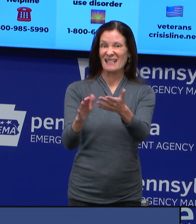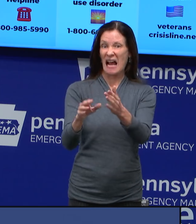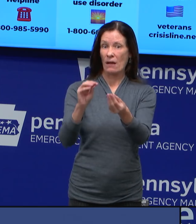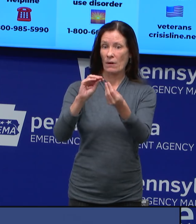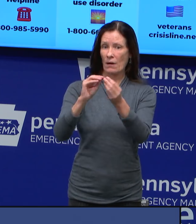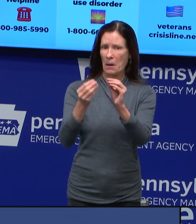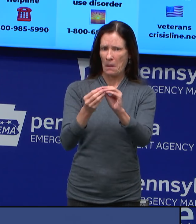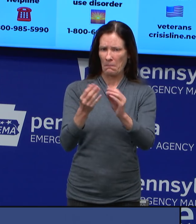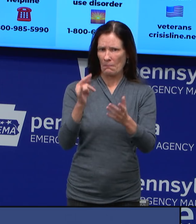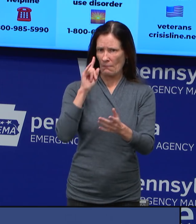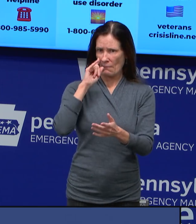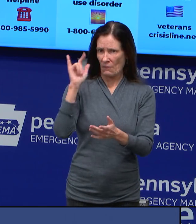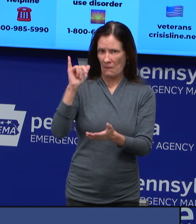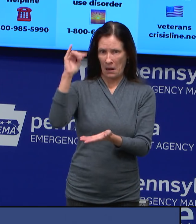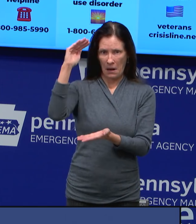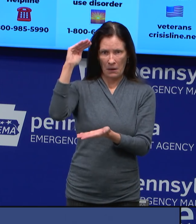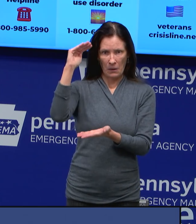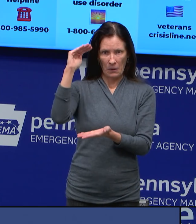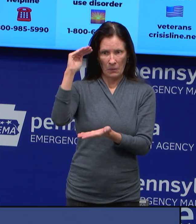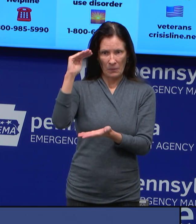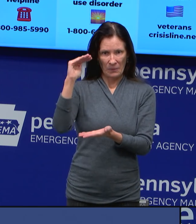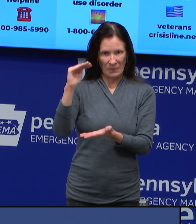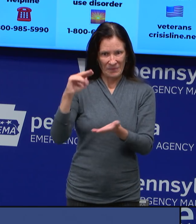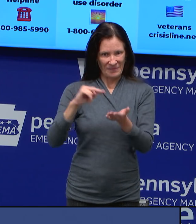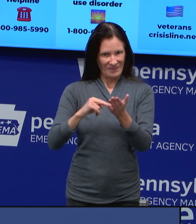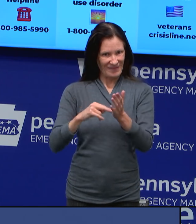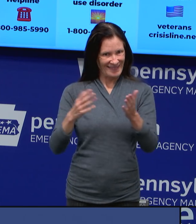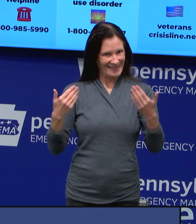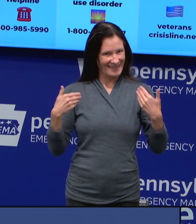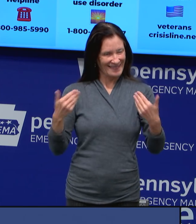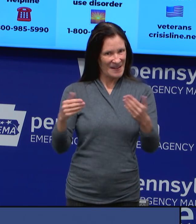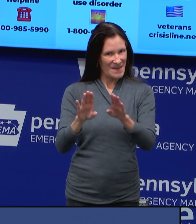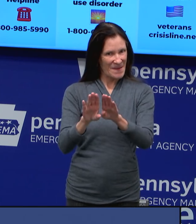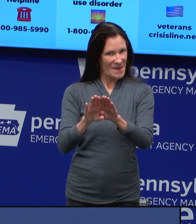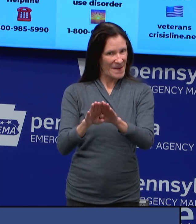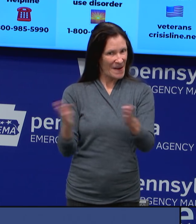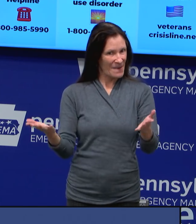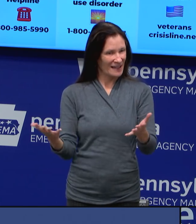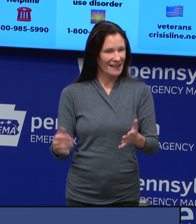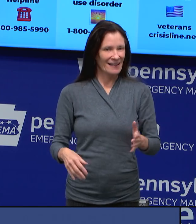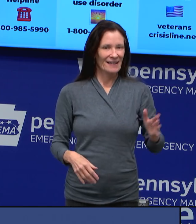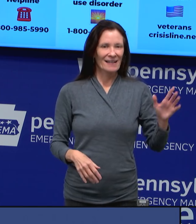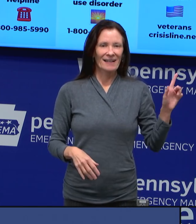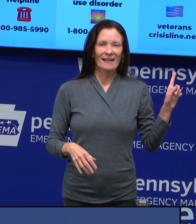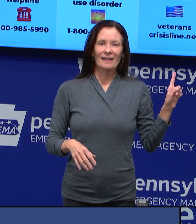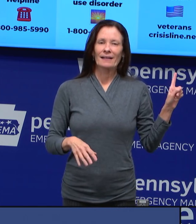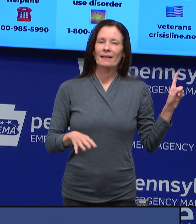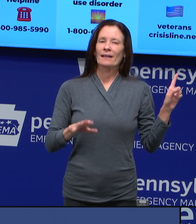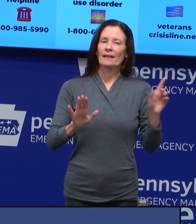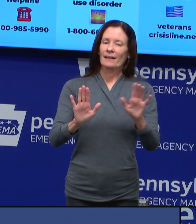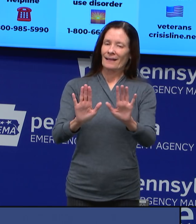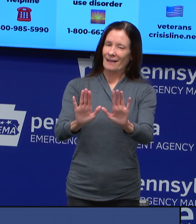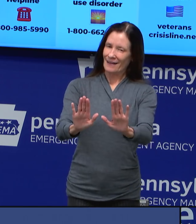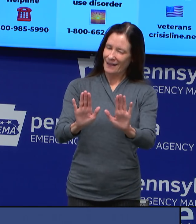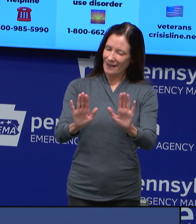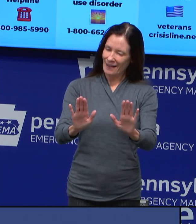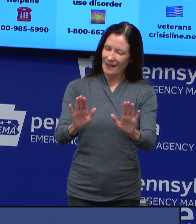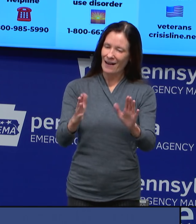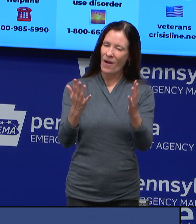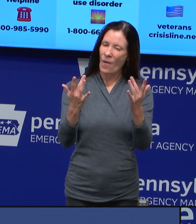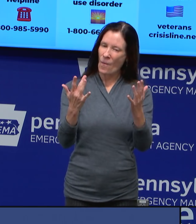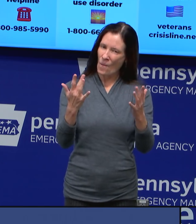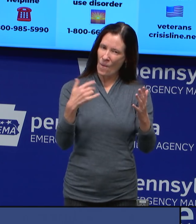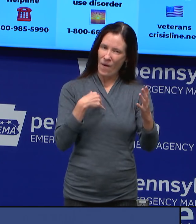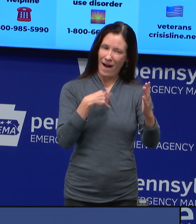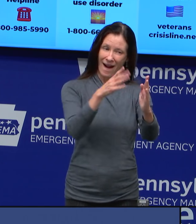day's results we take very seriously, but it is trends over time that we're looking at. We have many different statistical ways